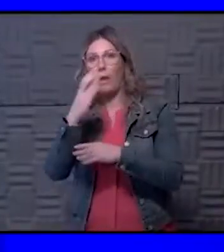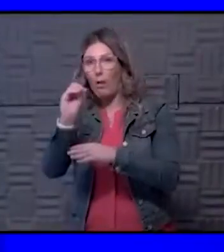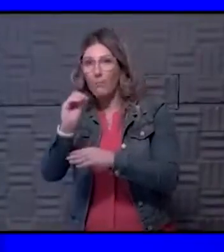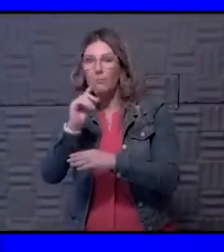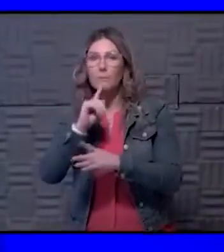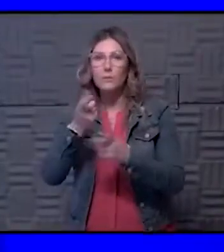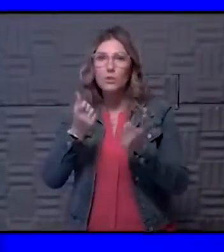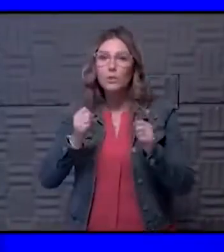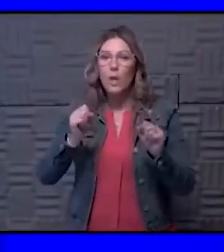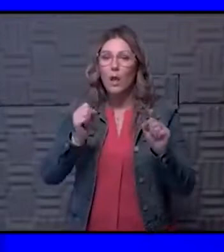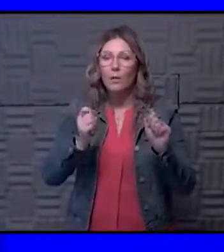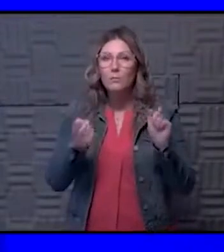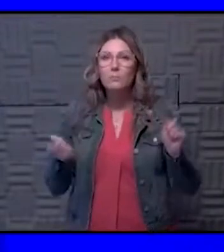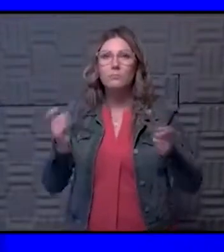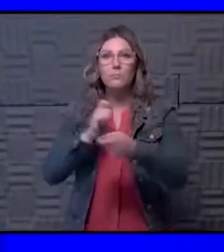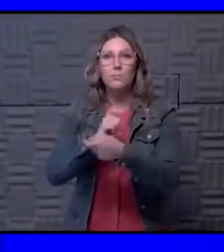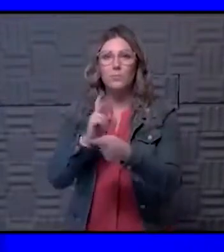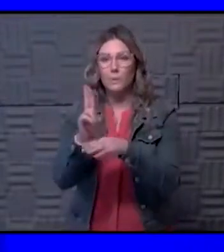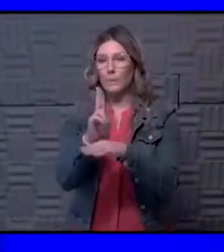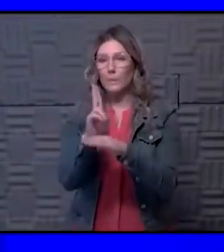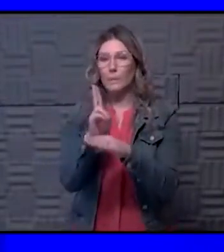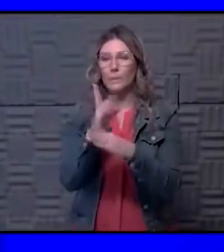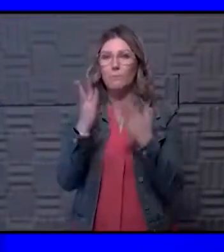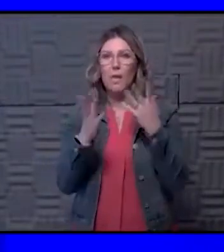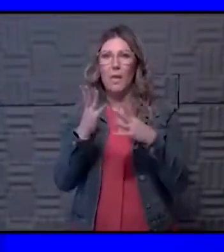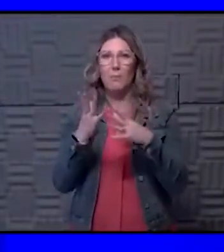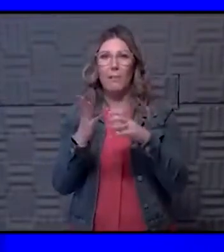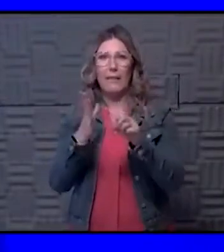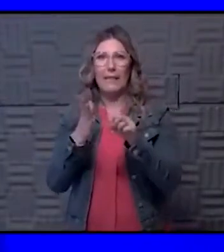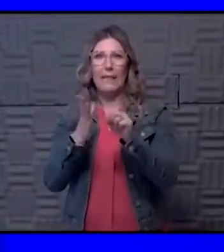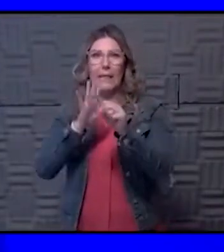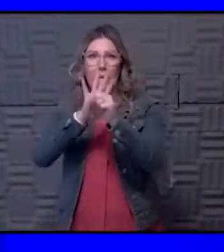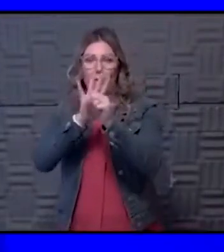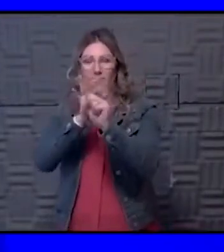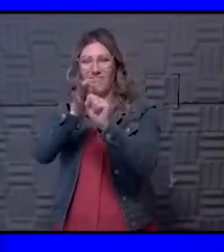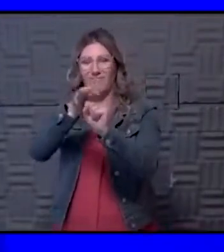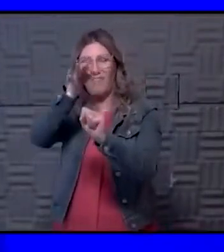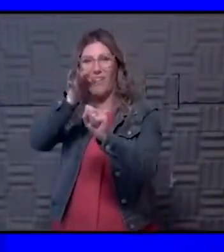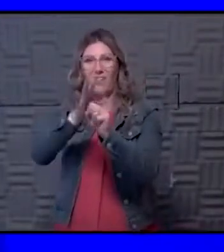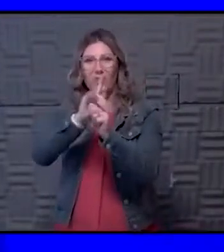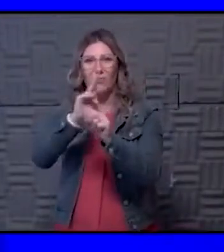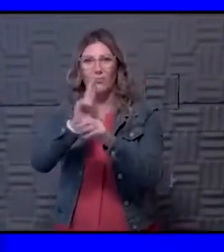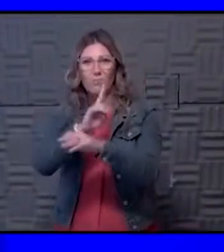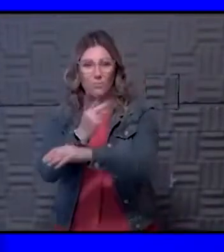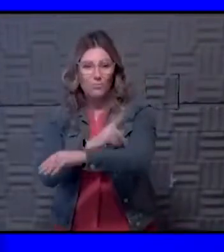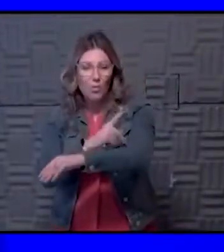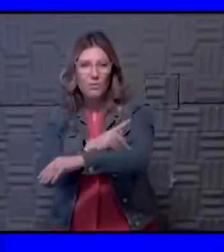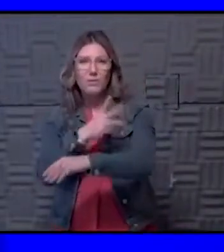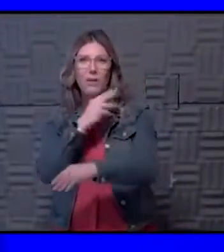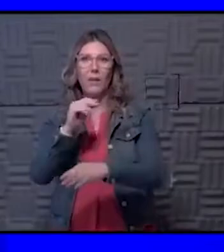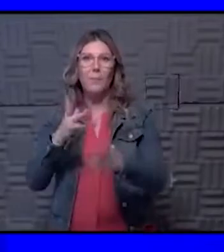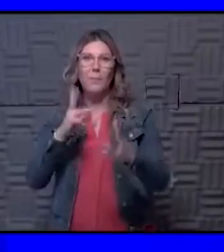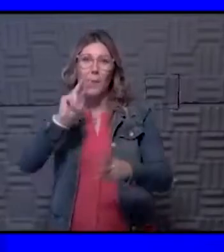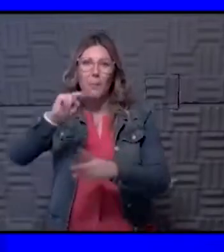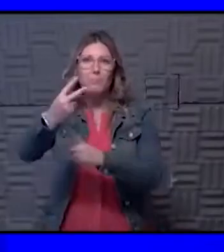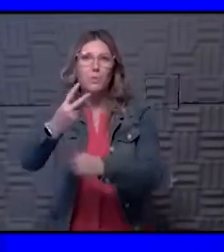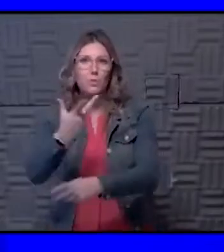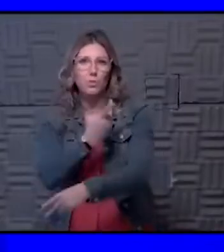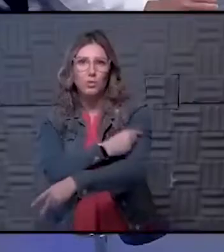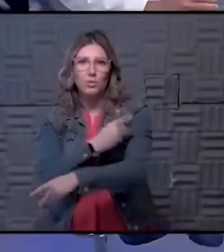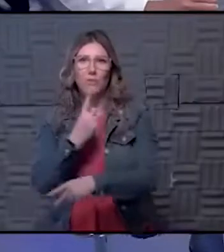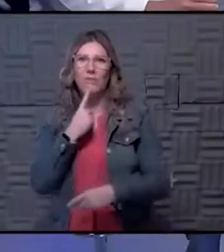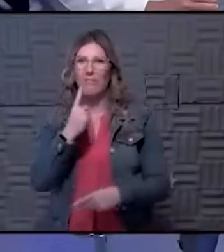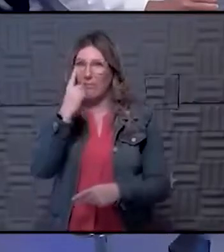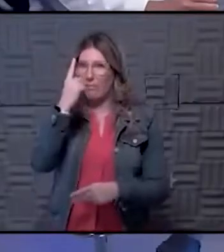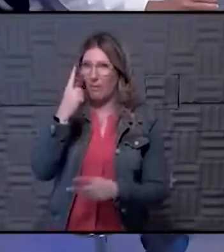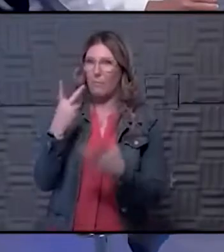to use, maybe the spike protein from that South African variant. It may be a booster shot coming down the line. So. And we think that booster